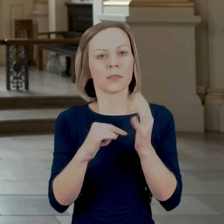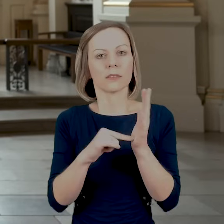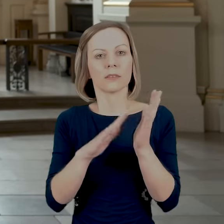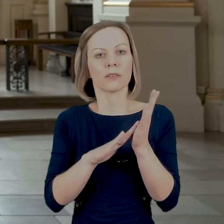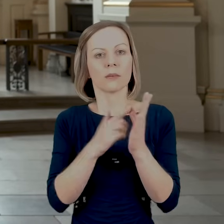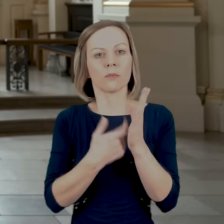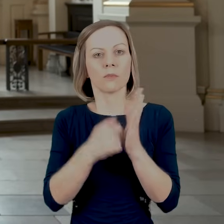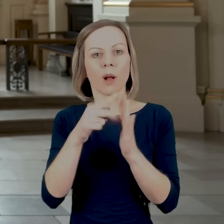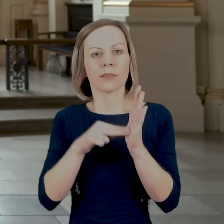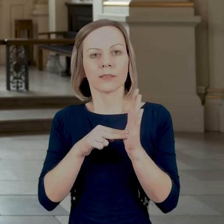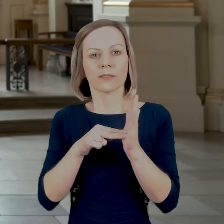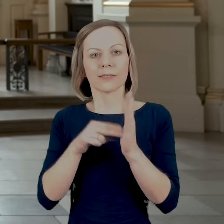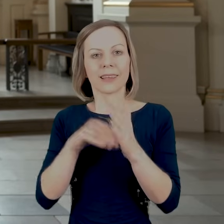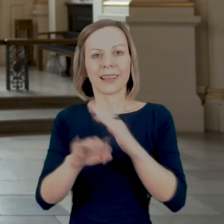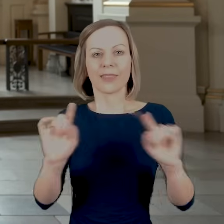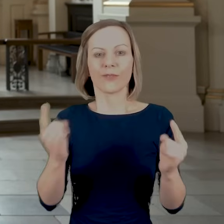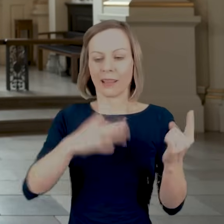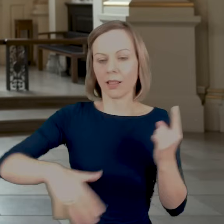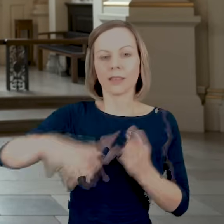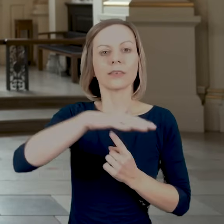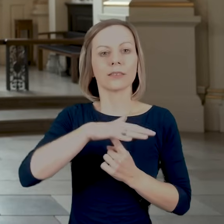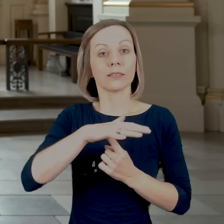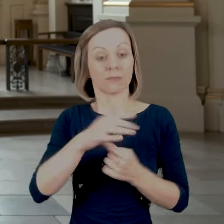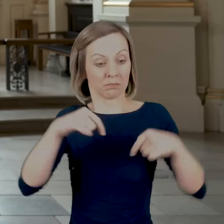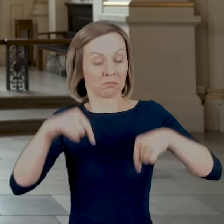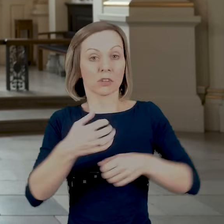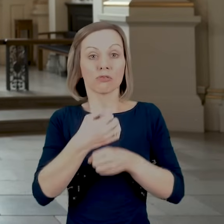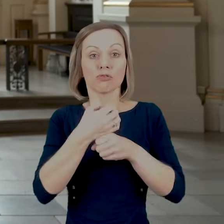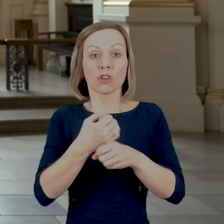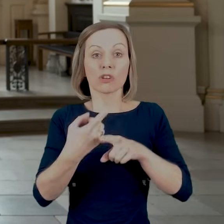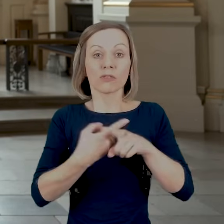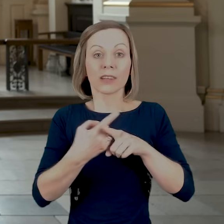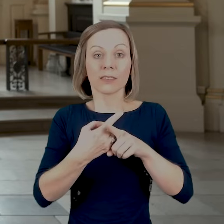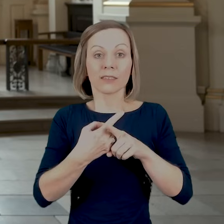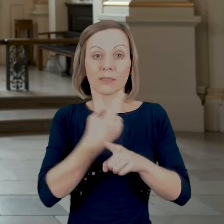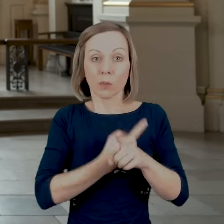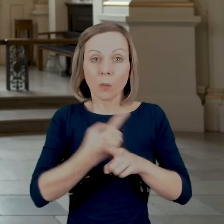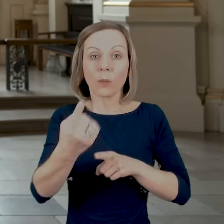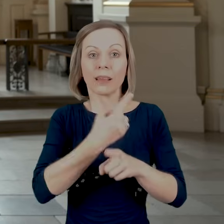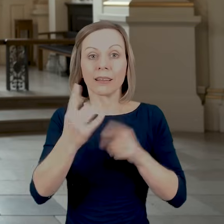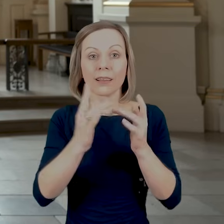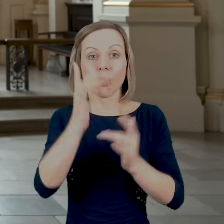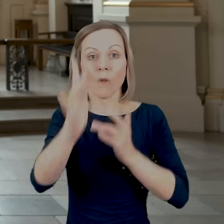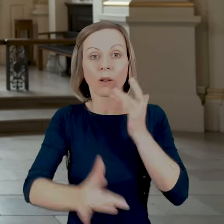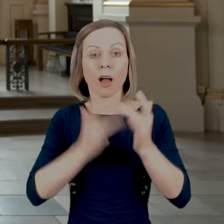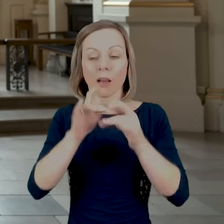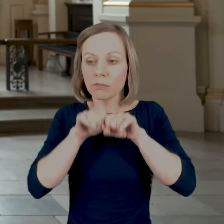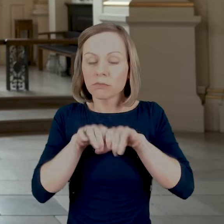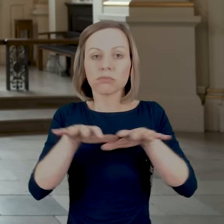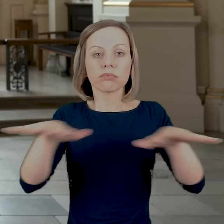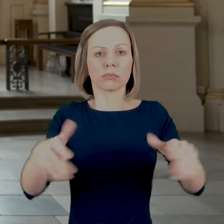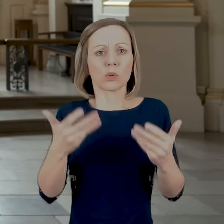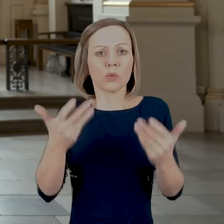Welcome to St. Martin in the Fields. You join us for the Church of England's weekly online broadcast service,